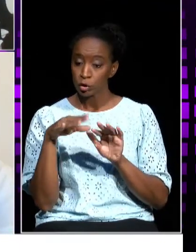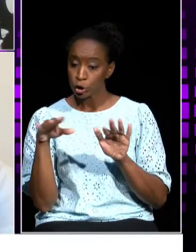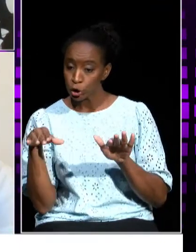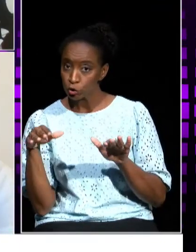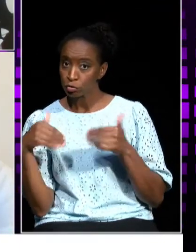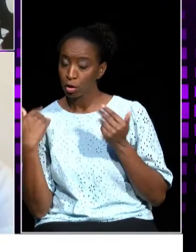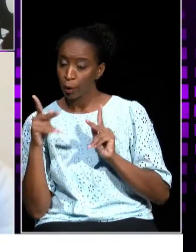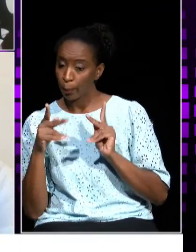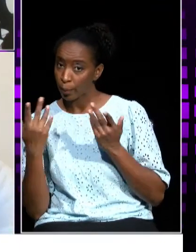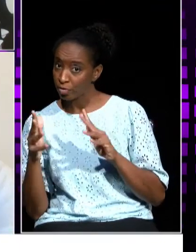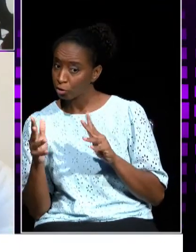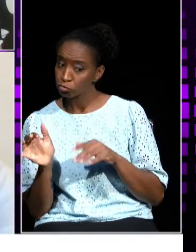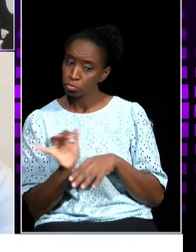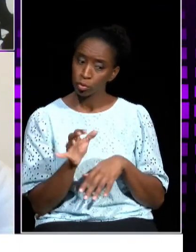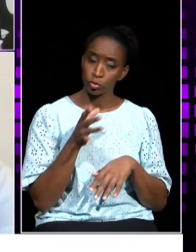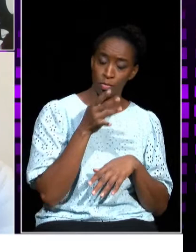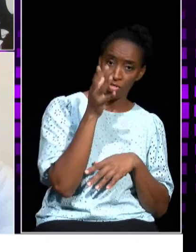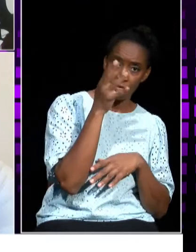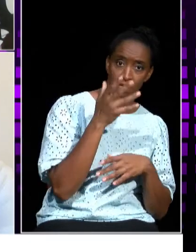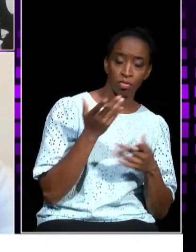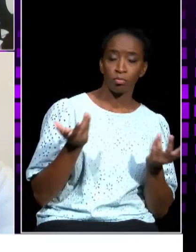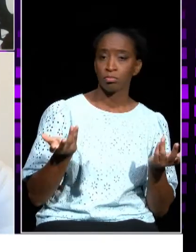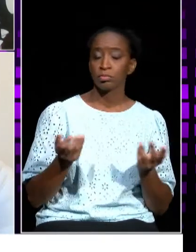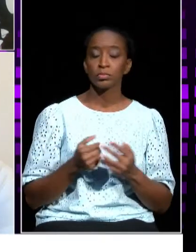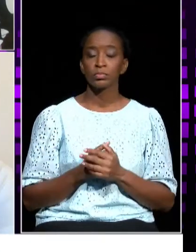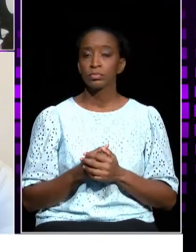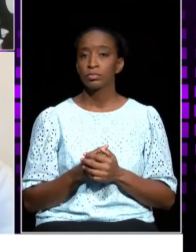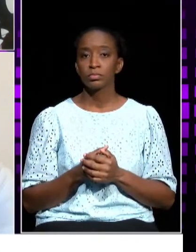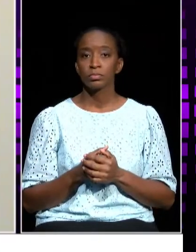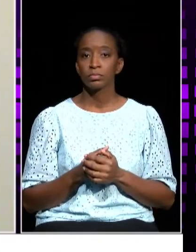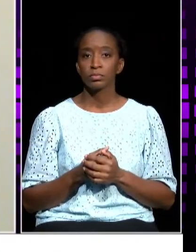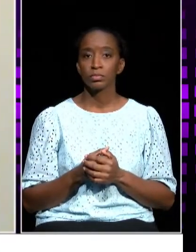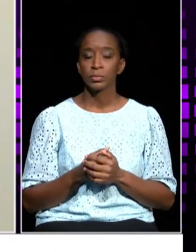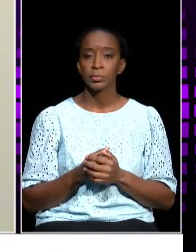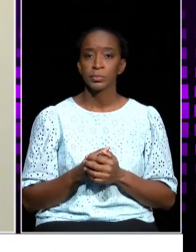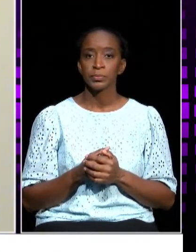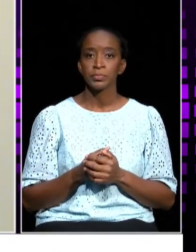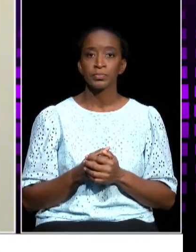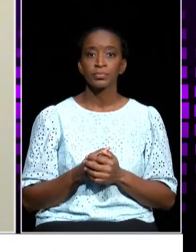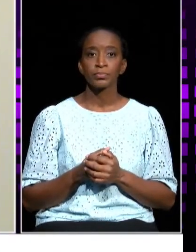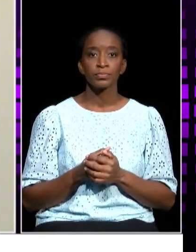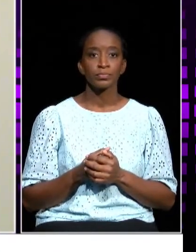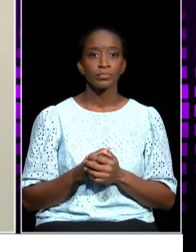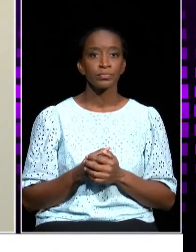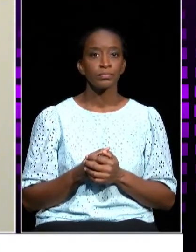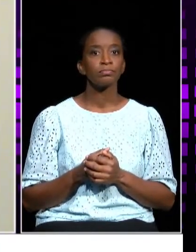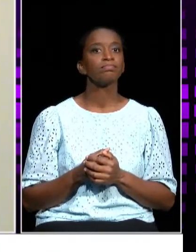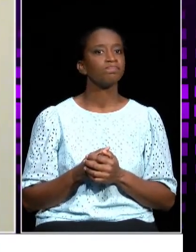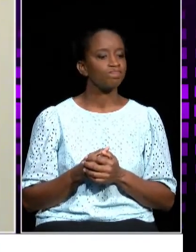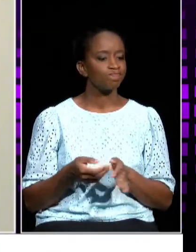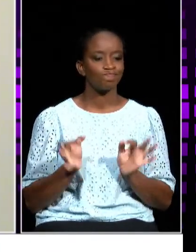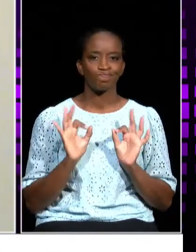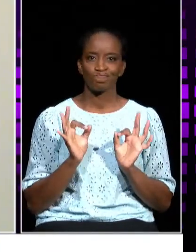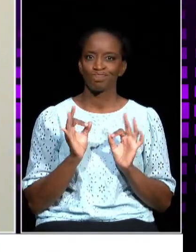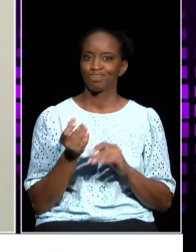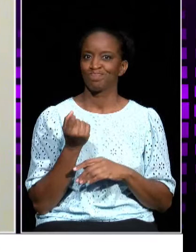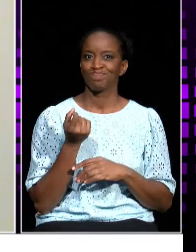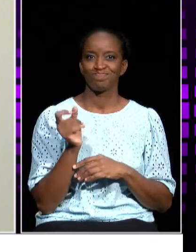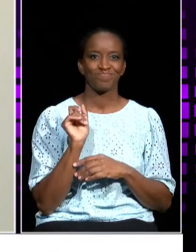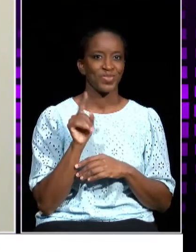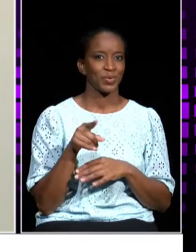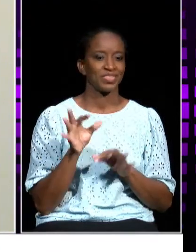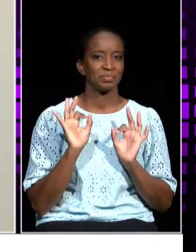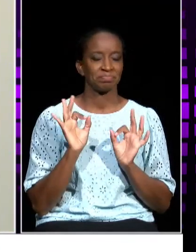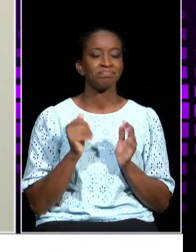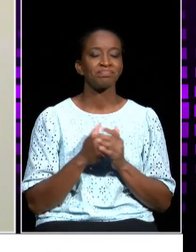off this possible deviant or wayward path. That's a great question. So if you're actually genuinely empowering